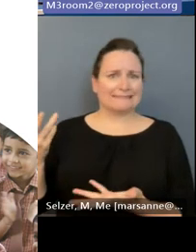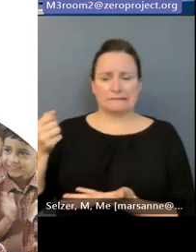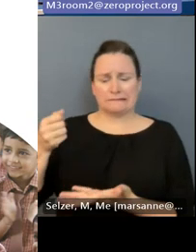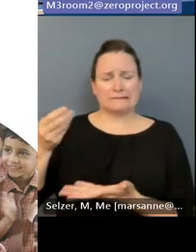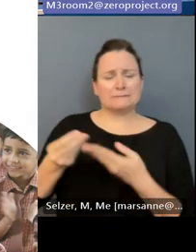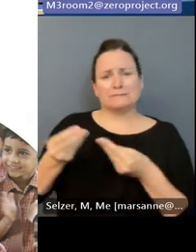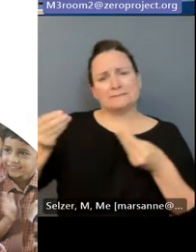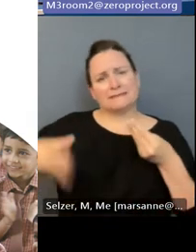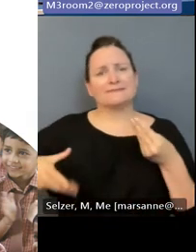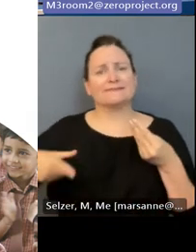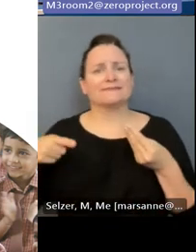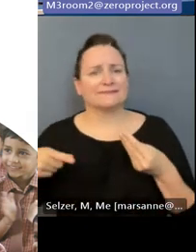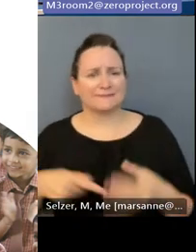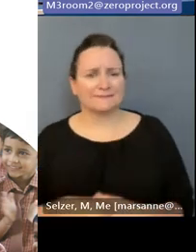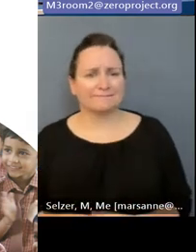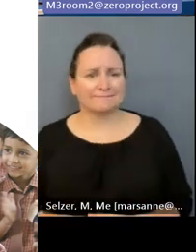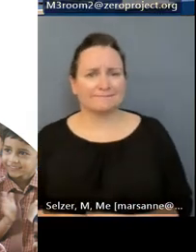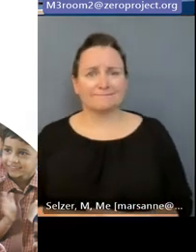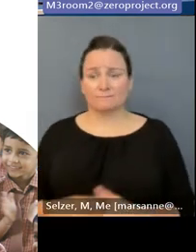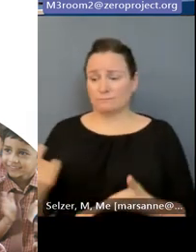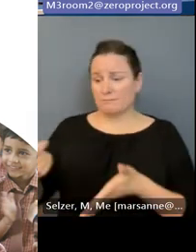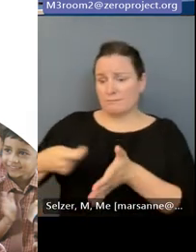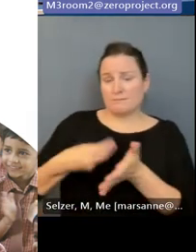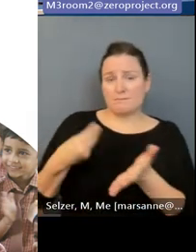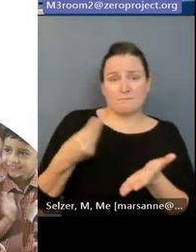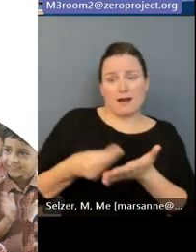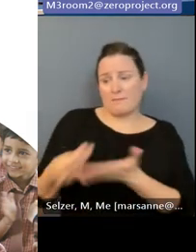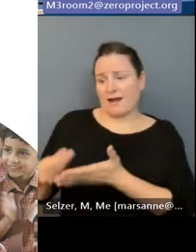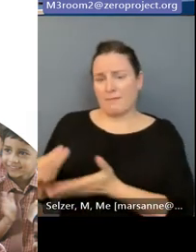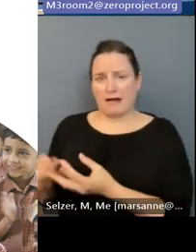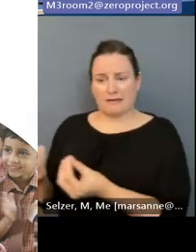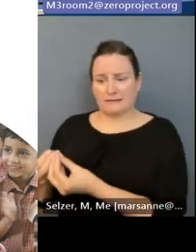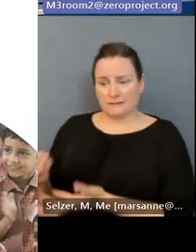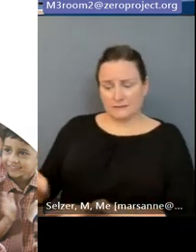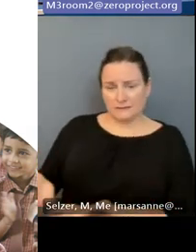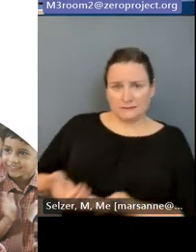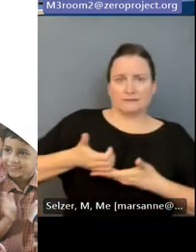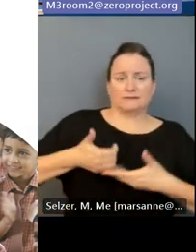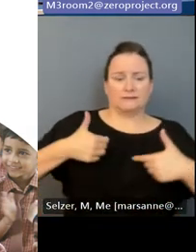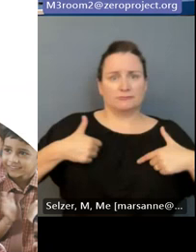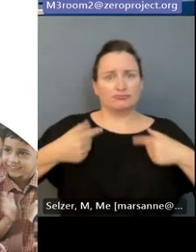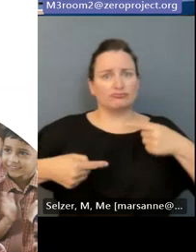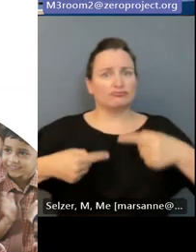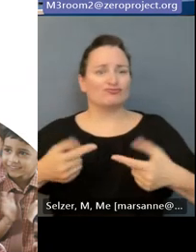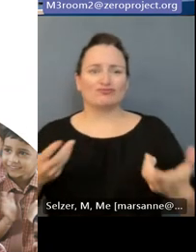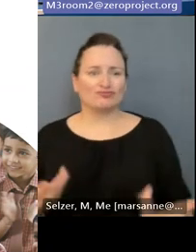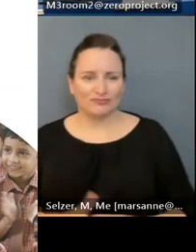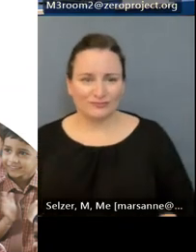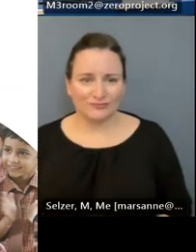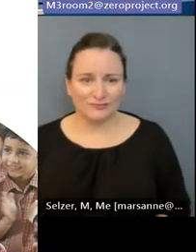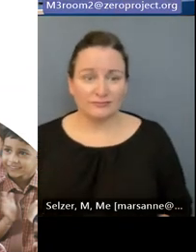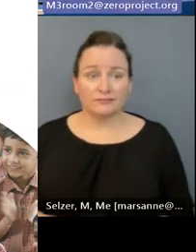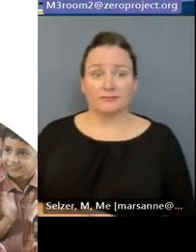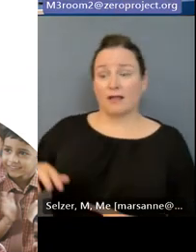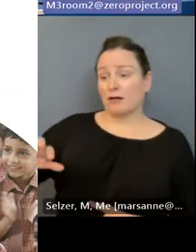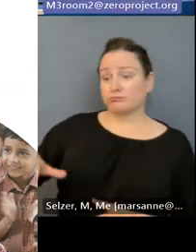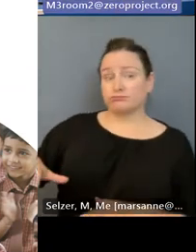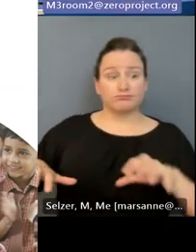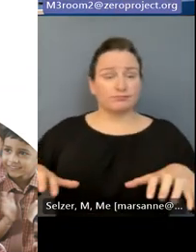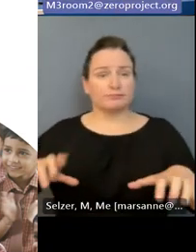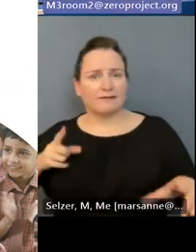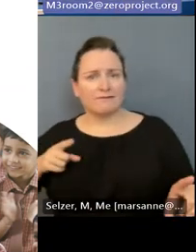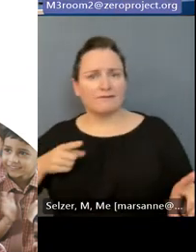barrier, language barrier is a huge barrier. Integrated education reach is like another, and awareness. There is very,